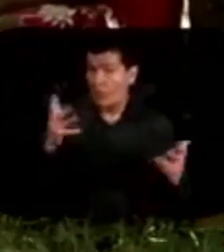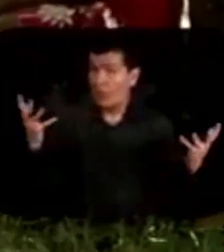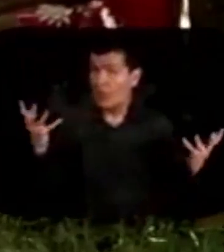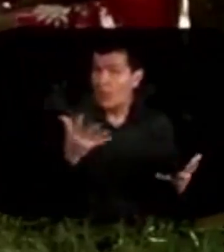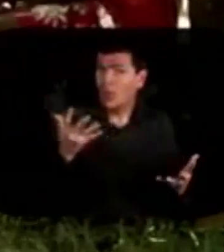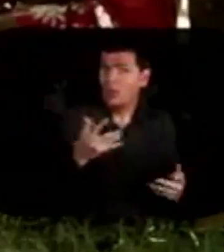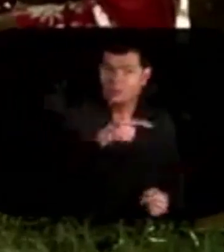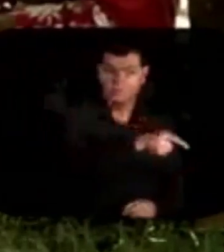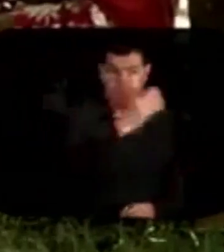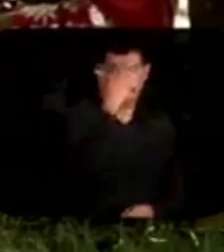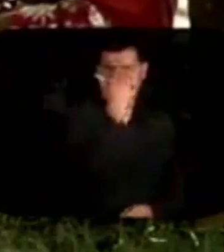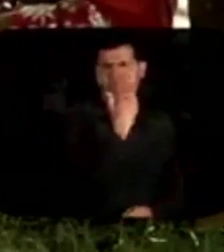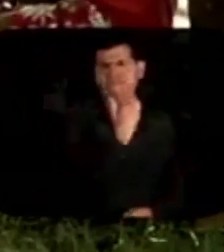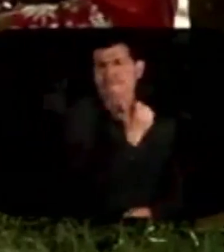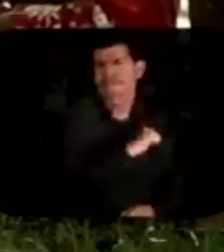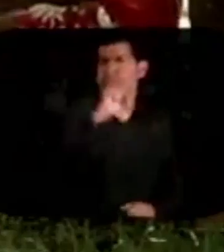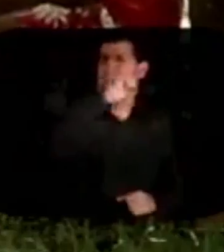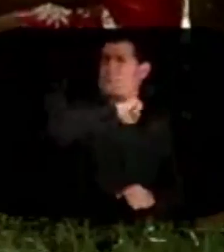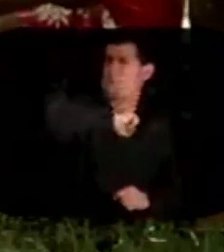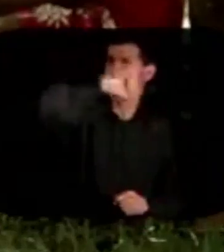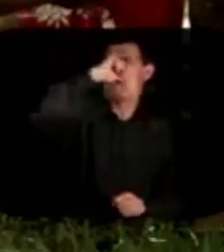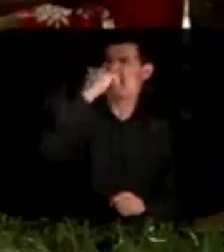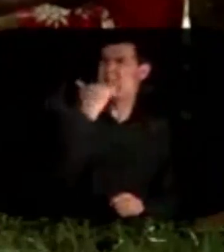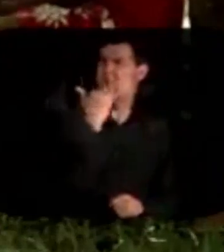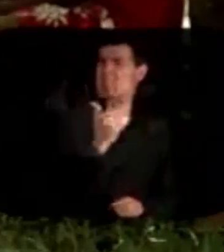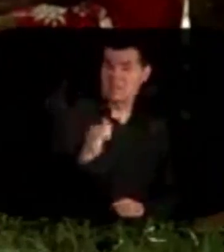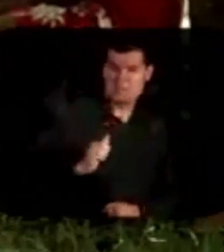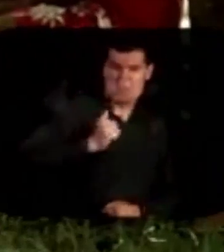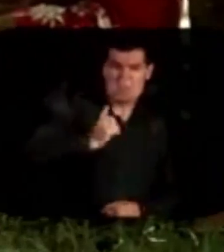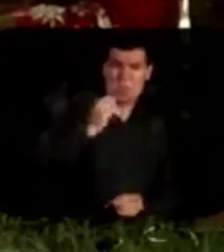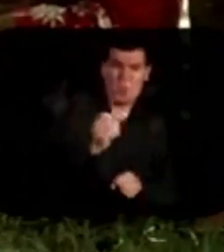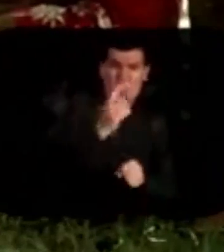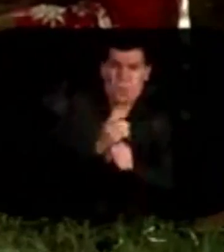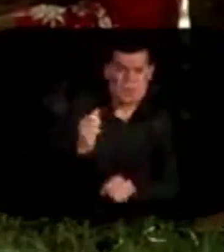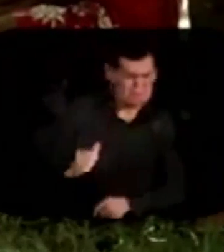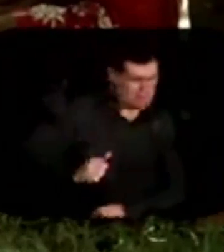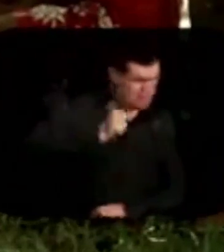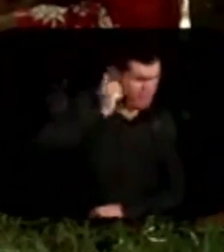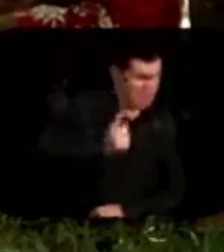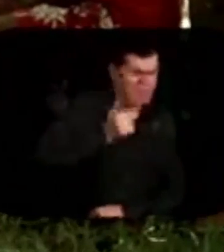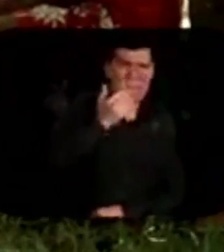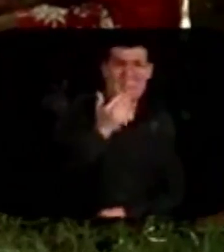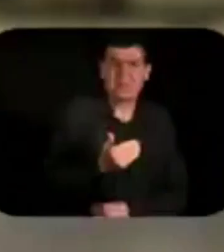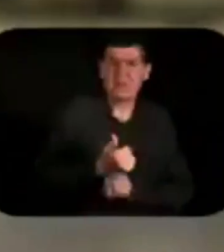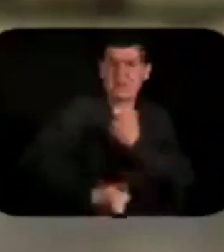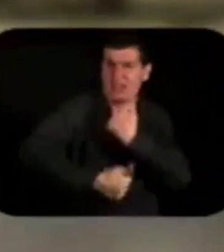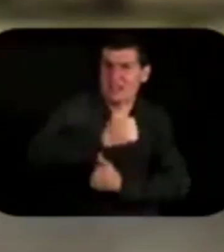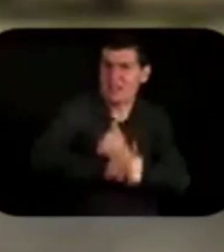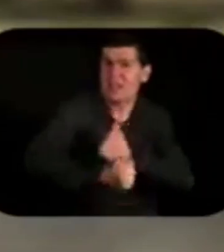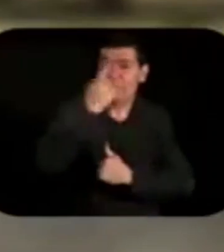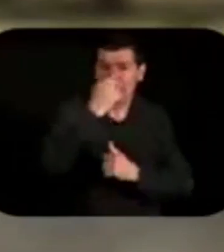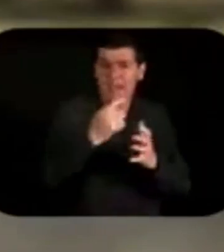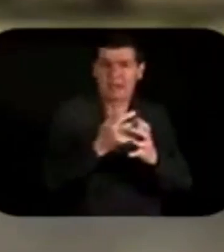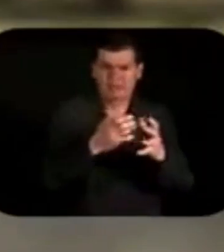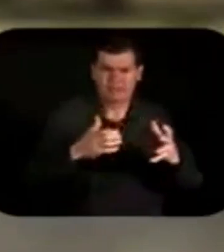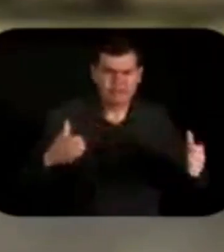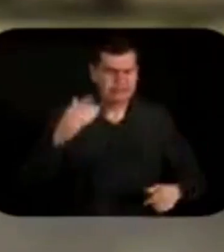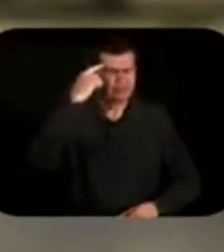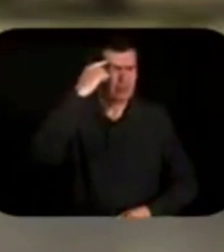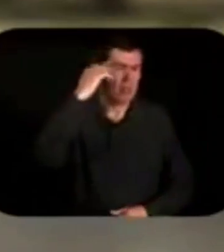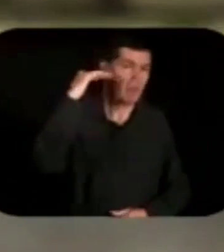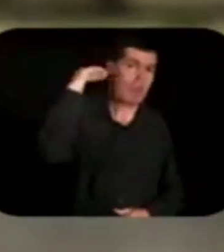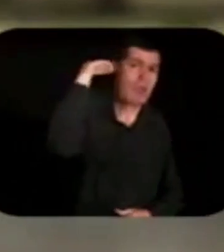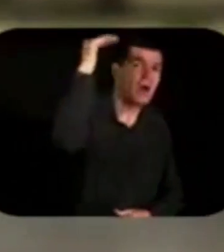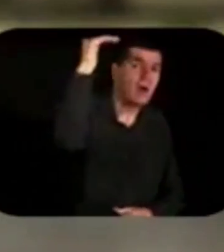They are developing their potential. They are taking advantage of their opportunities